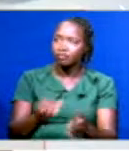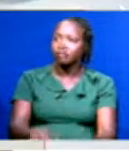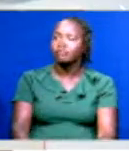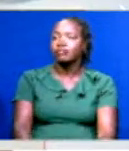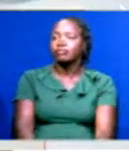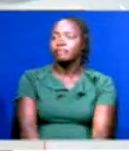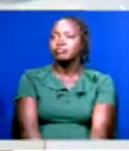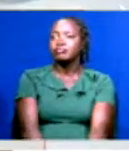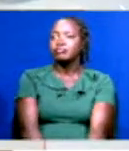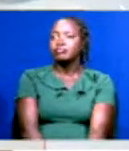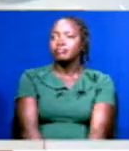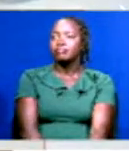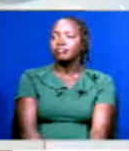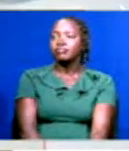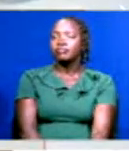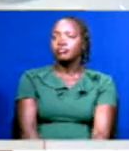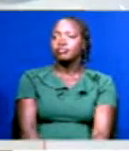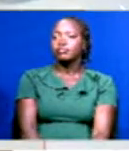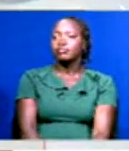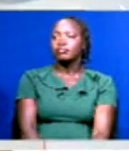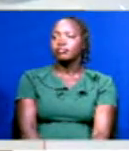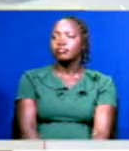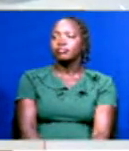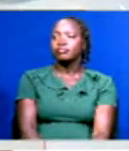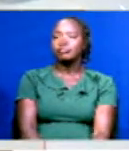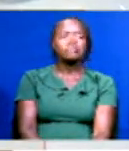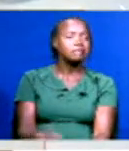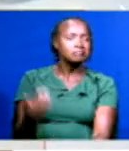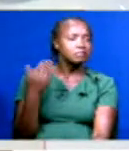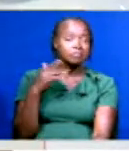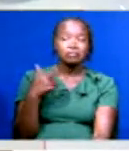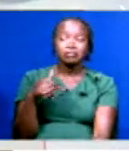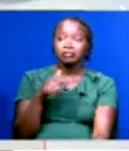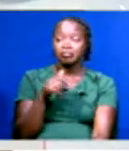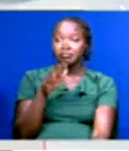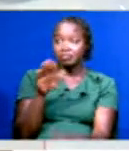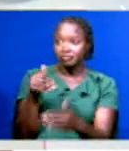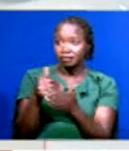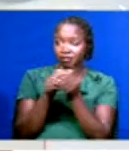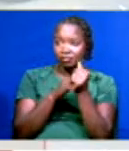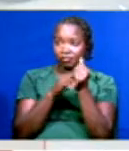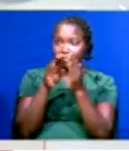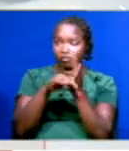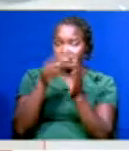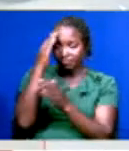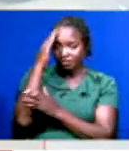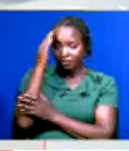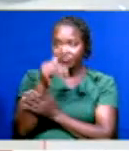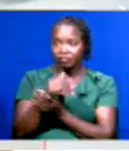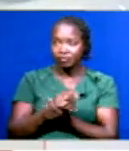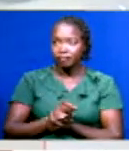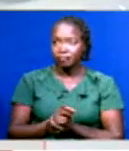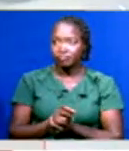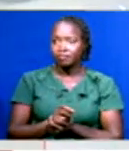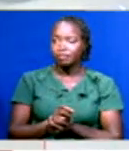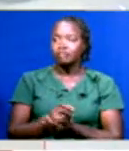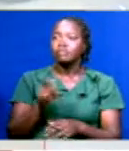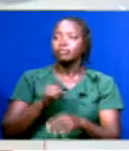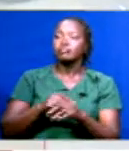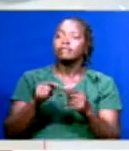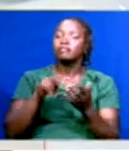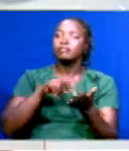hiyo. Na diyo wa jamaa watu hakutaka tufike kwa uongozi. They knew why there was a